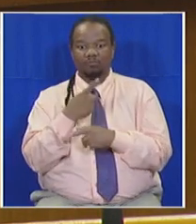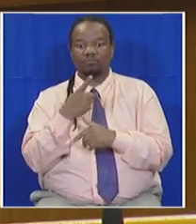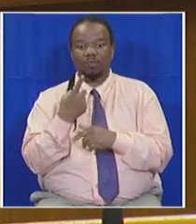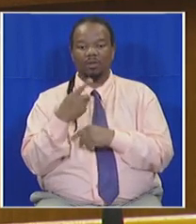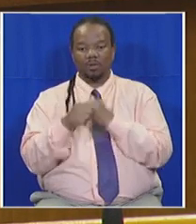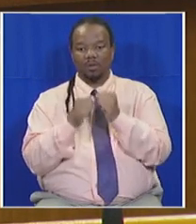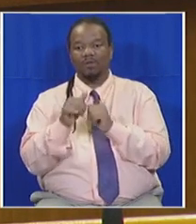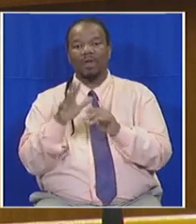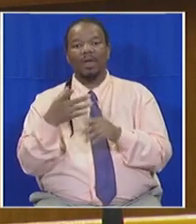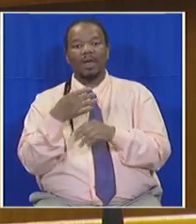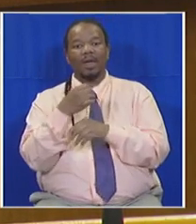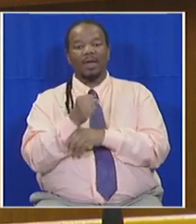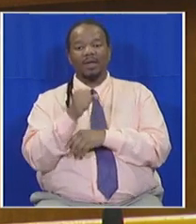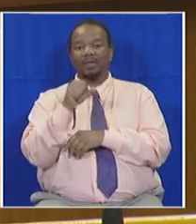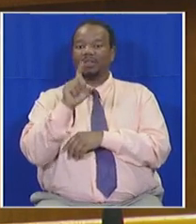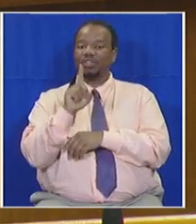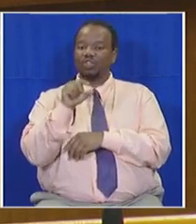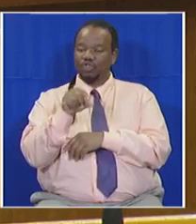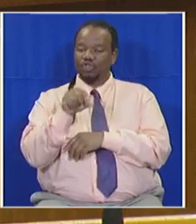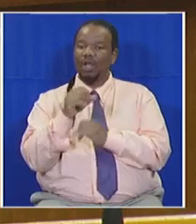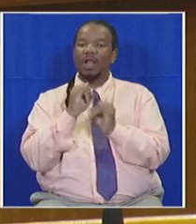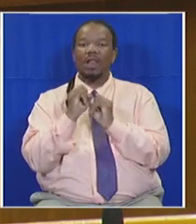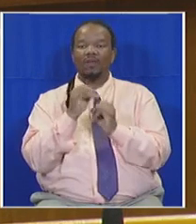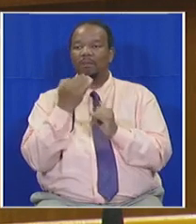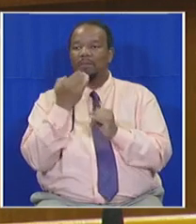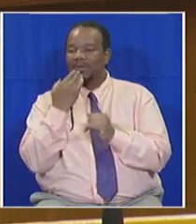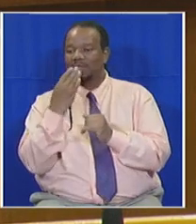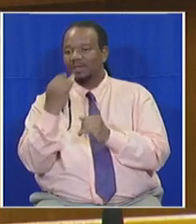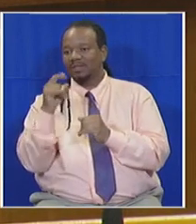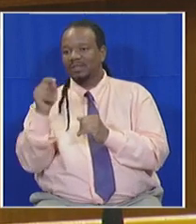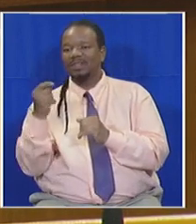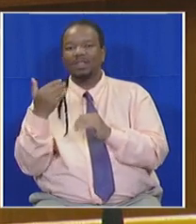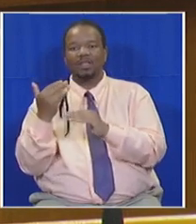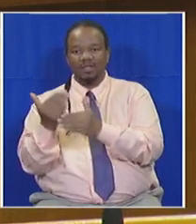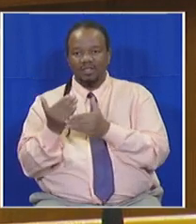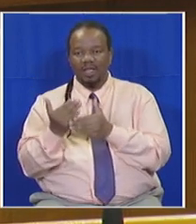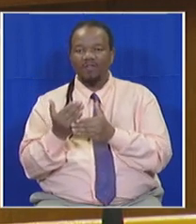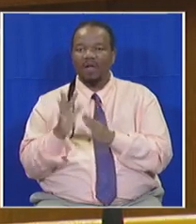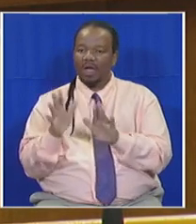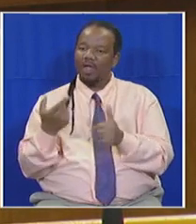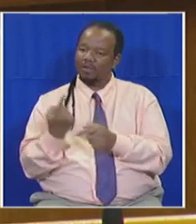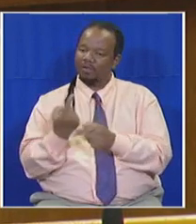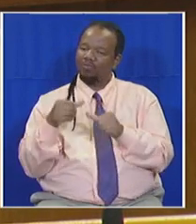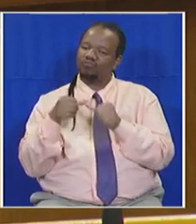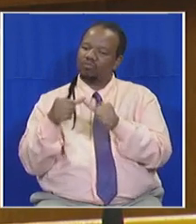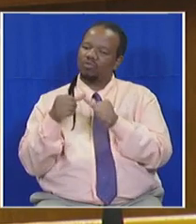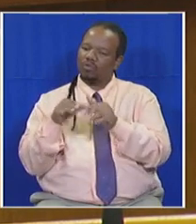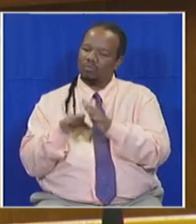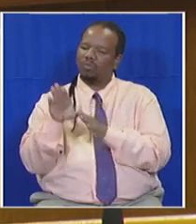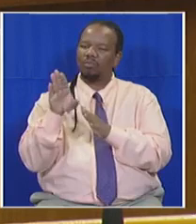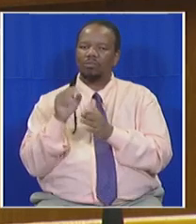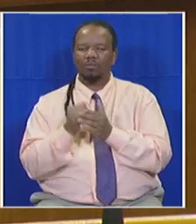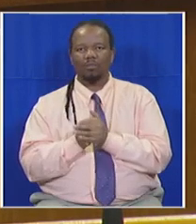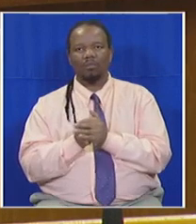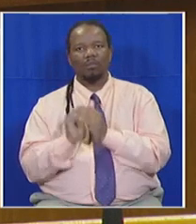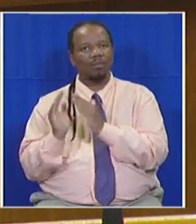11, which seeks to make cities inclusive, safe, resilient, and sustainable. The adoption